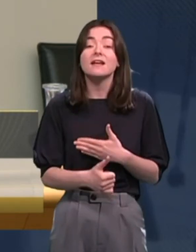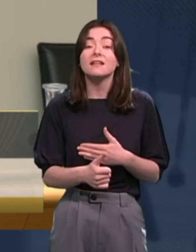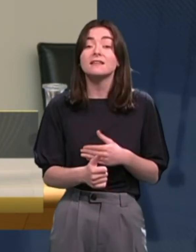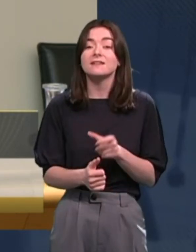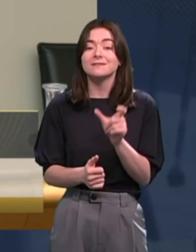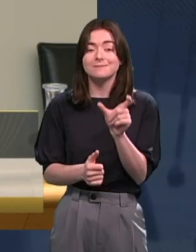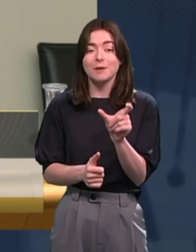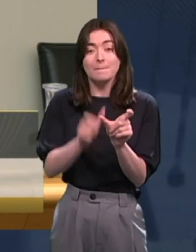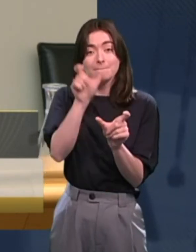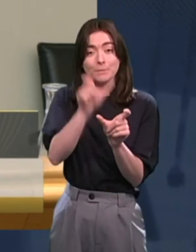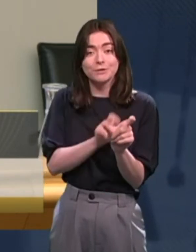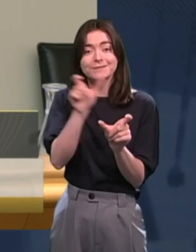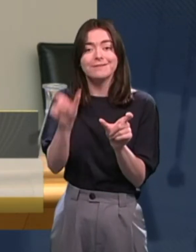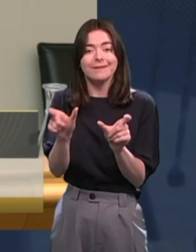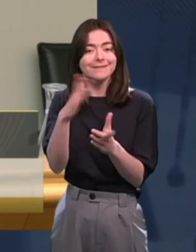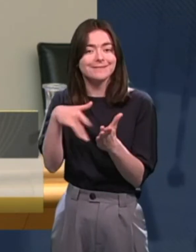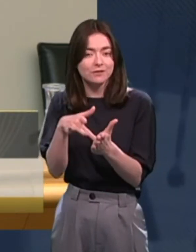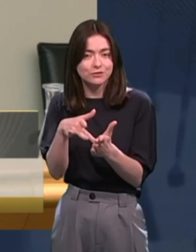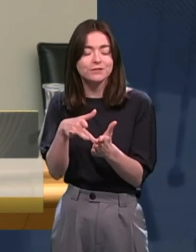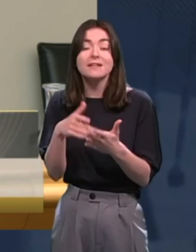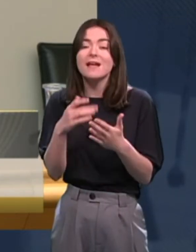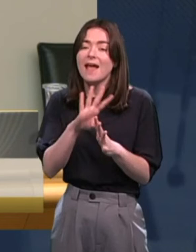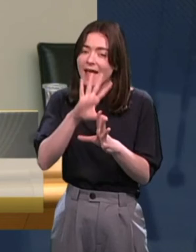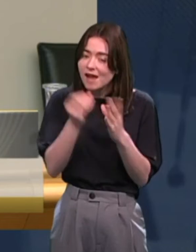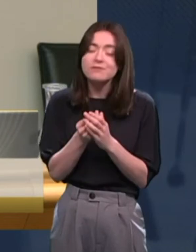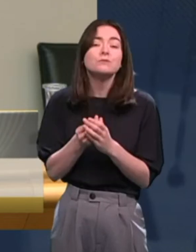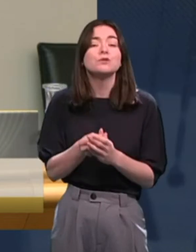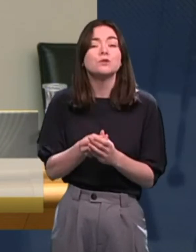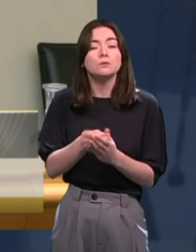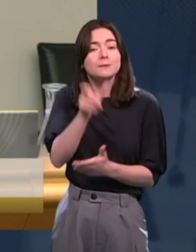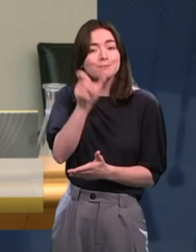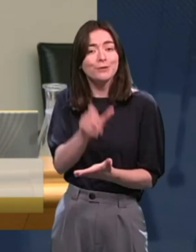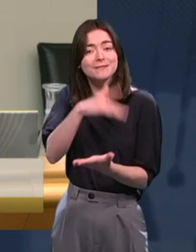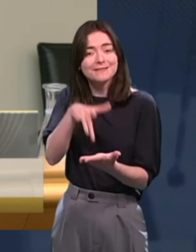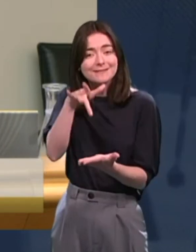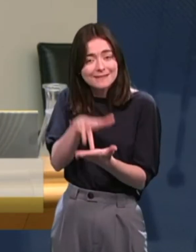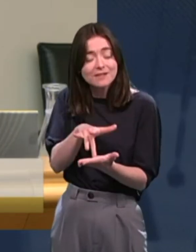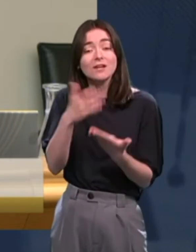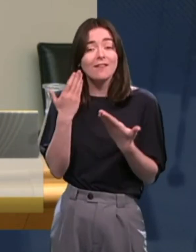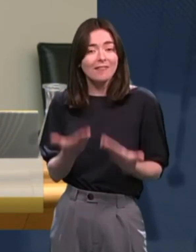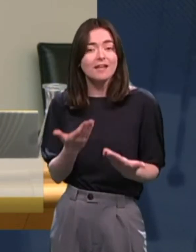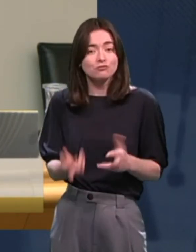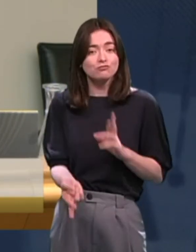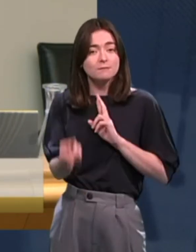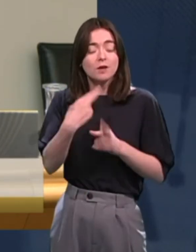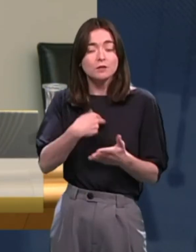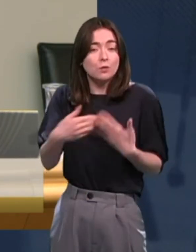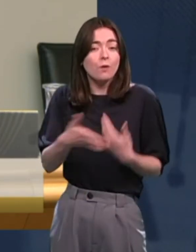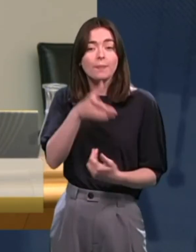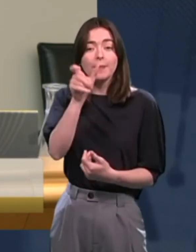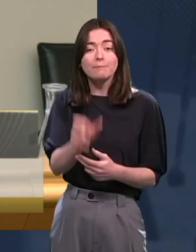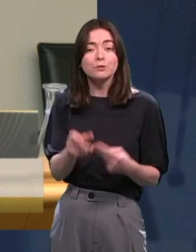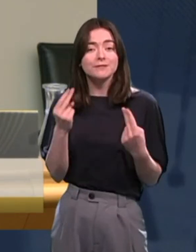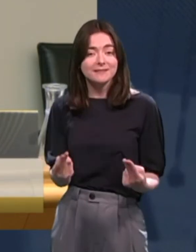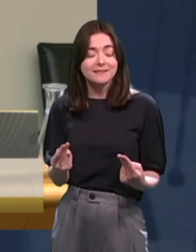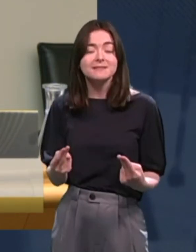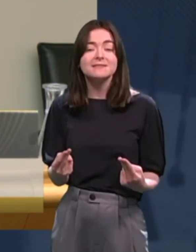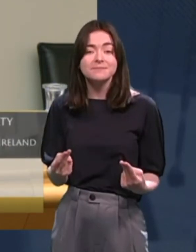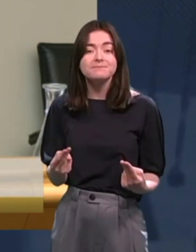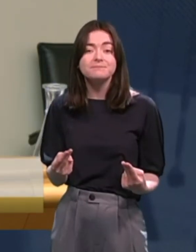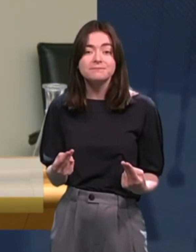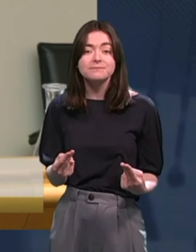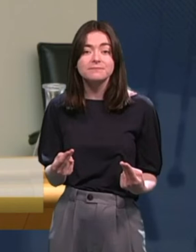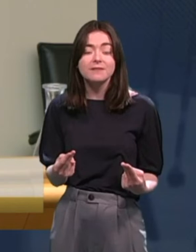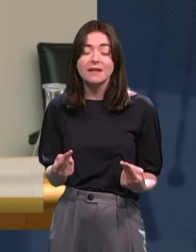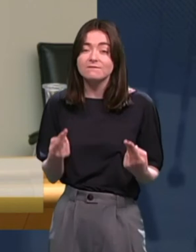are person-centred. Everything we do is person-centred, and it's in response to what a person actually needs. And that, when